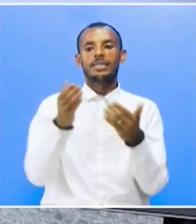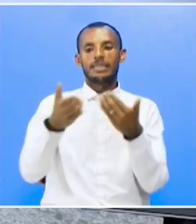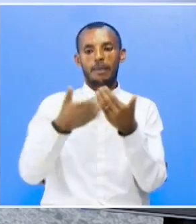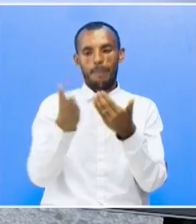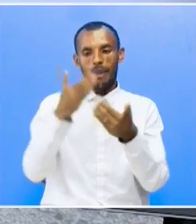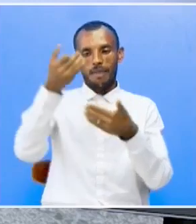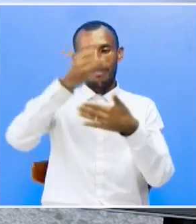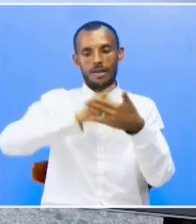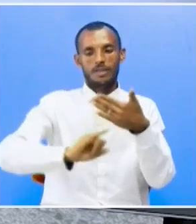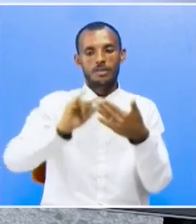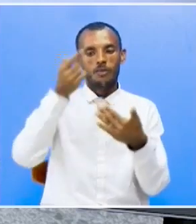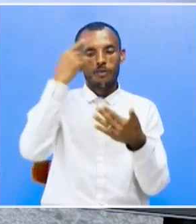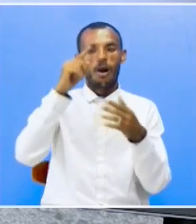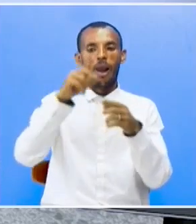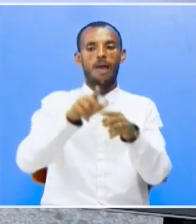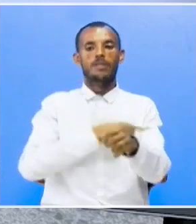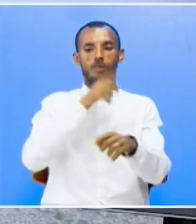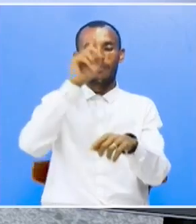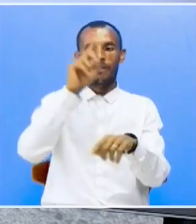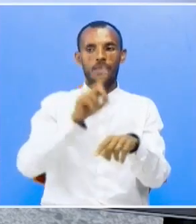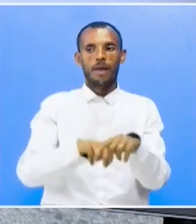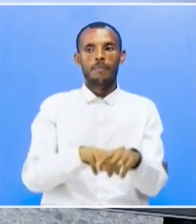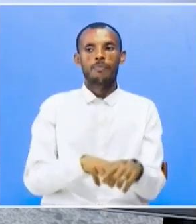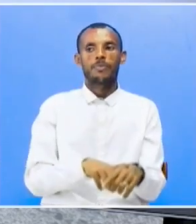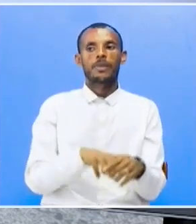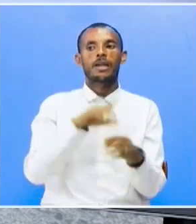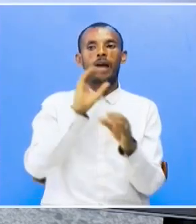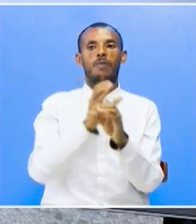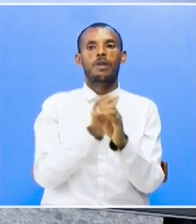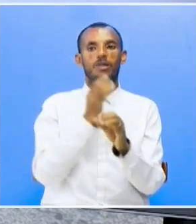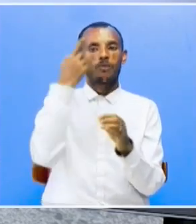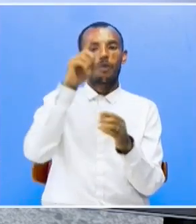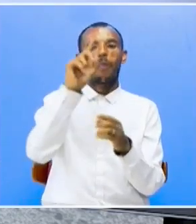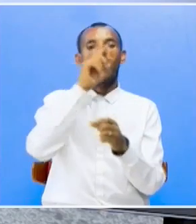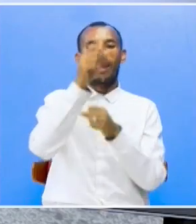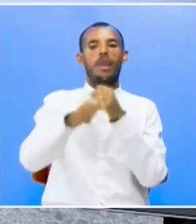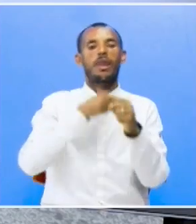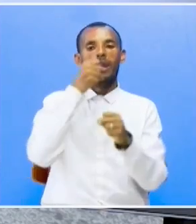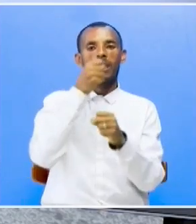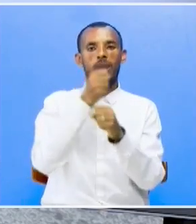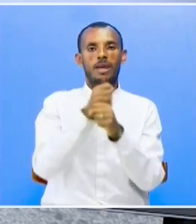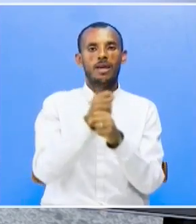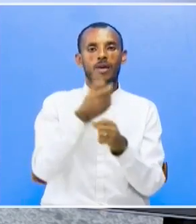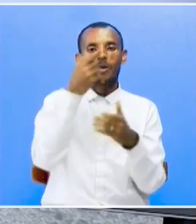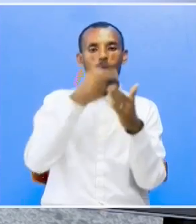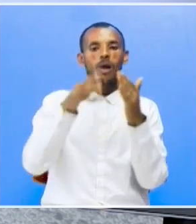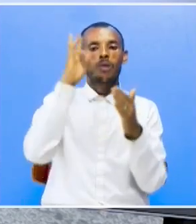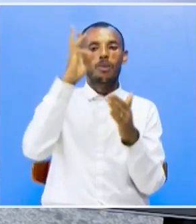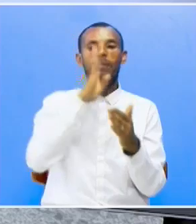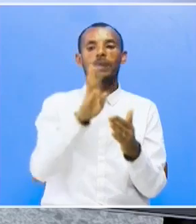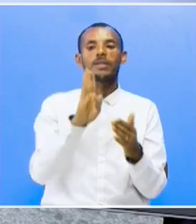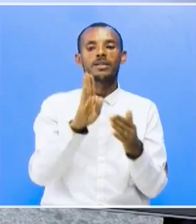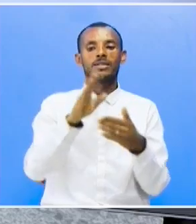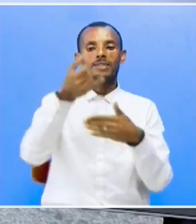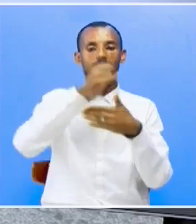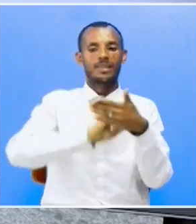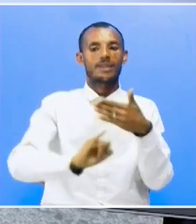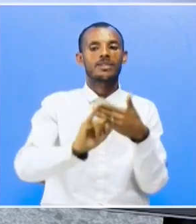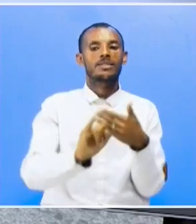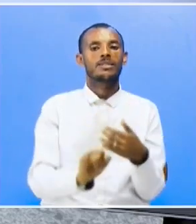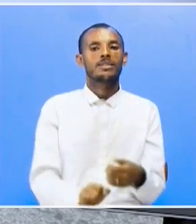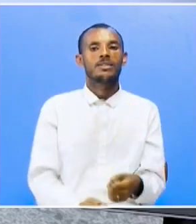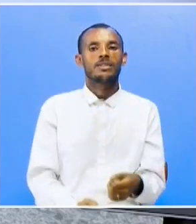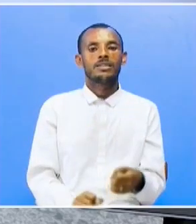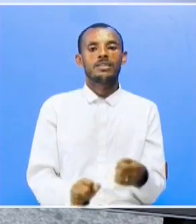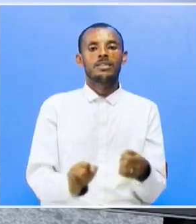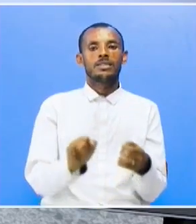interest for certain lengths of time. Here we just calculate for 1 year. What will be the interest if the length of the year is 3